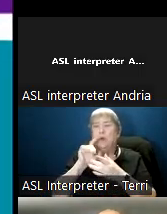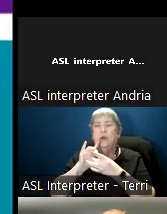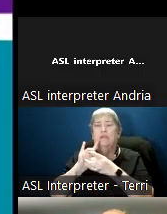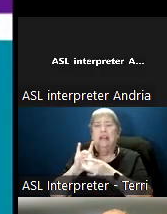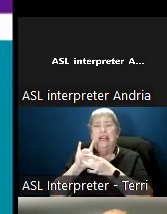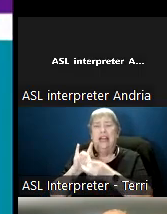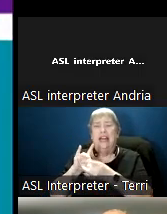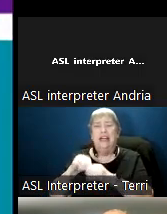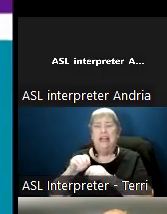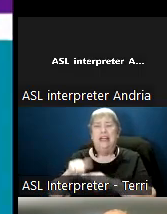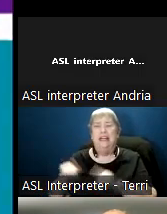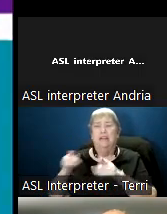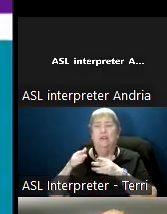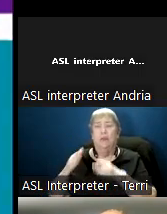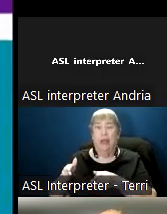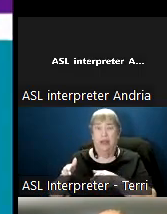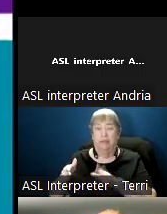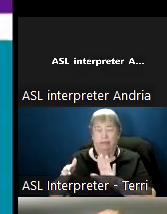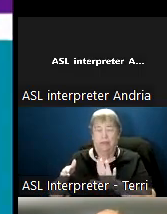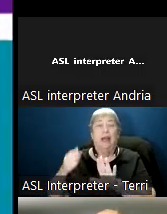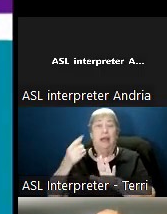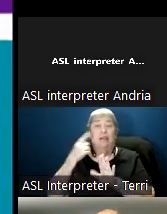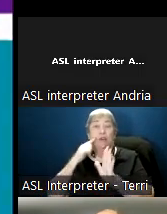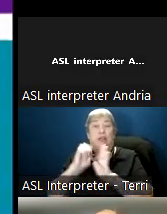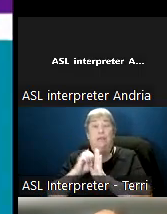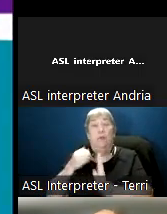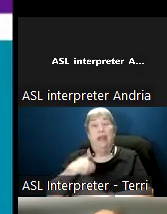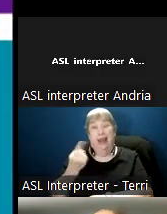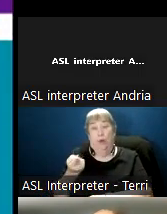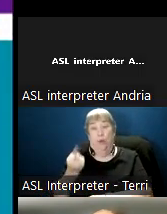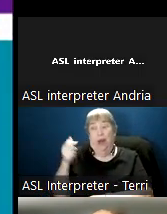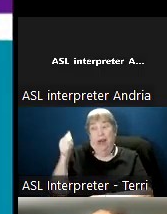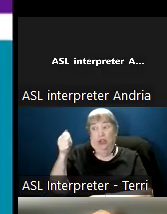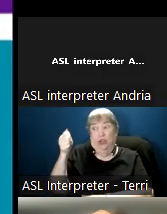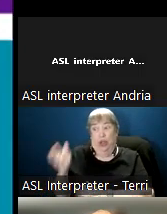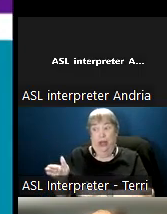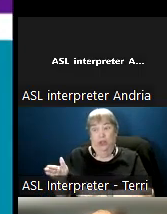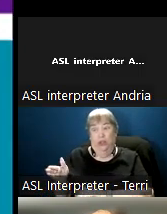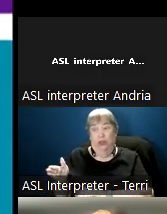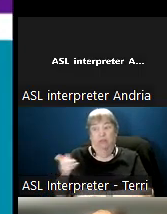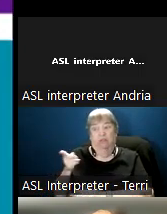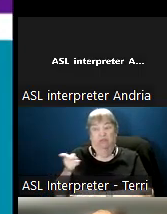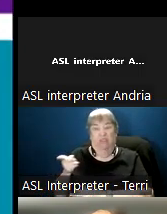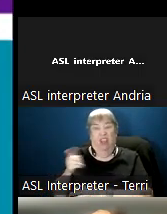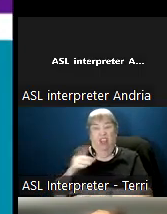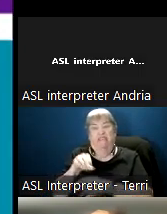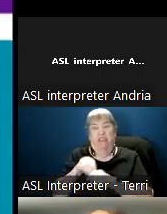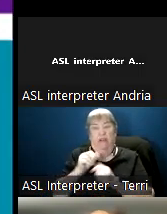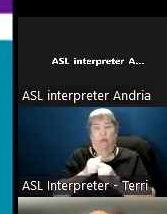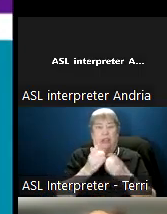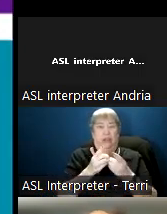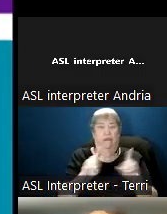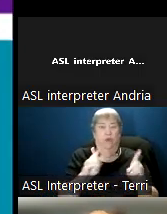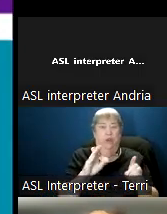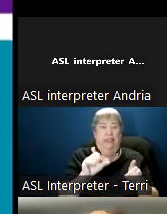lost a judge who was litigating a divorce case to